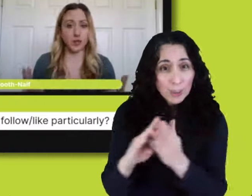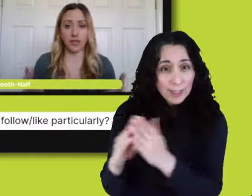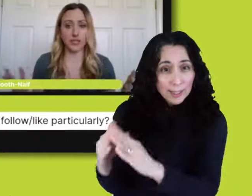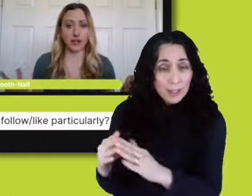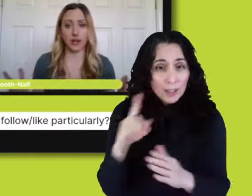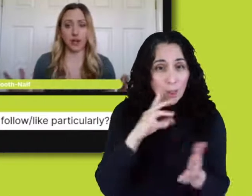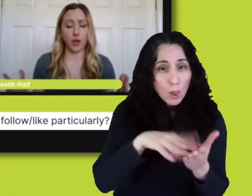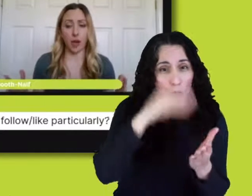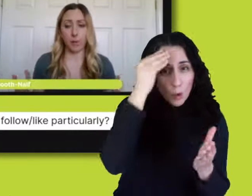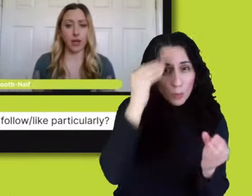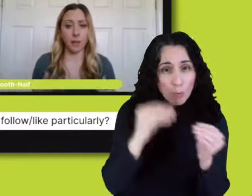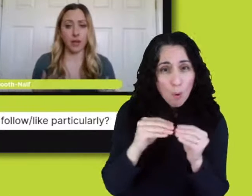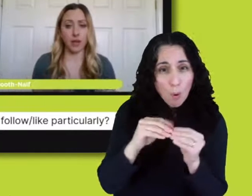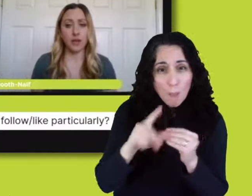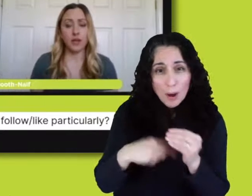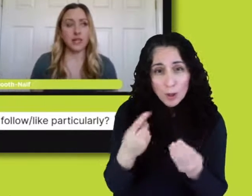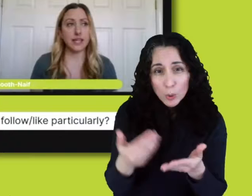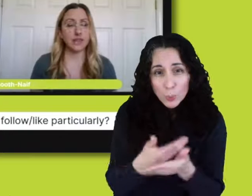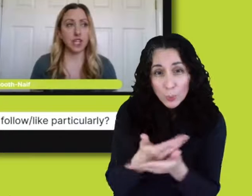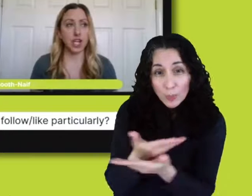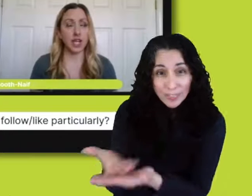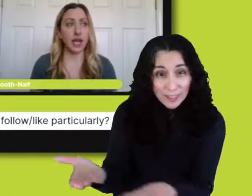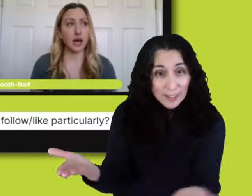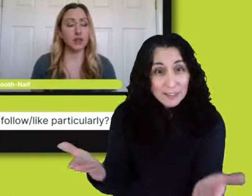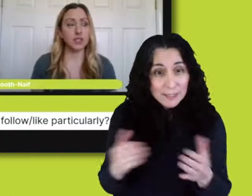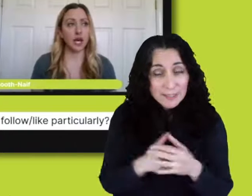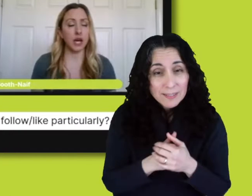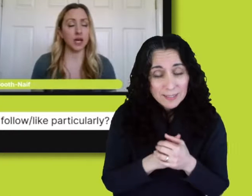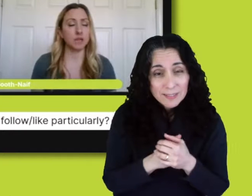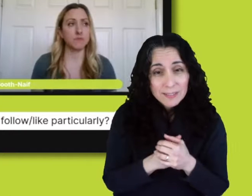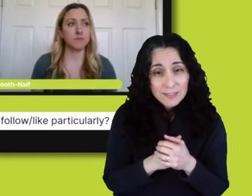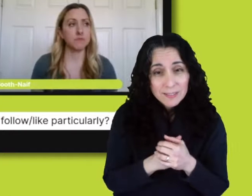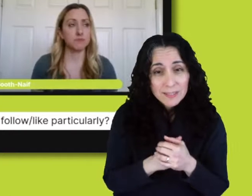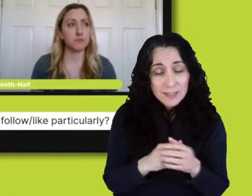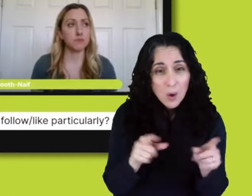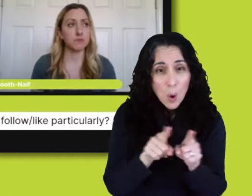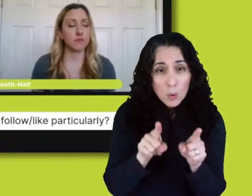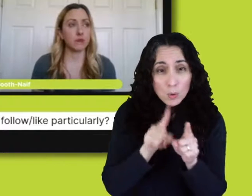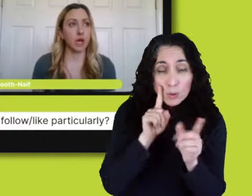all of these new things that are up and coming. Definitely checking out